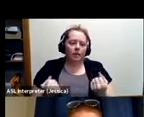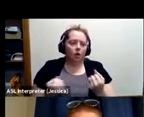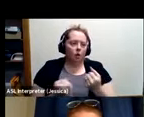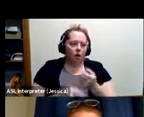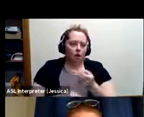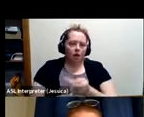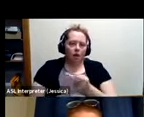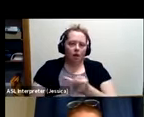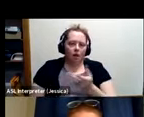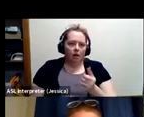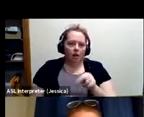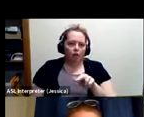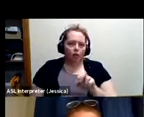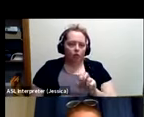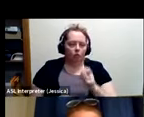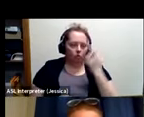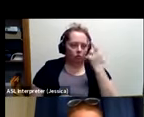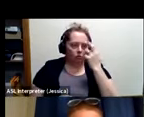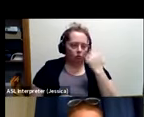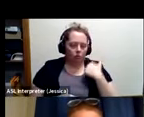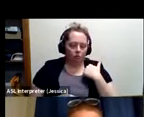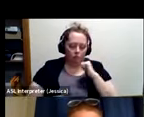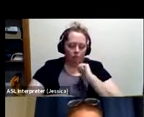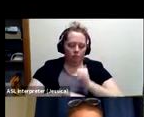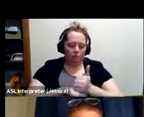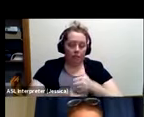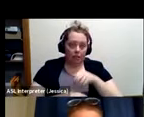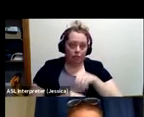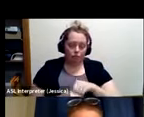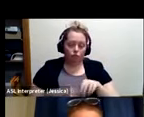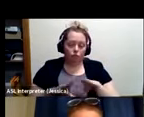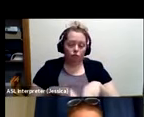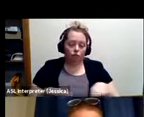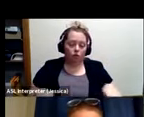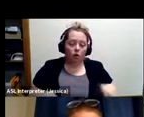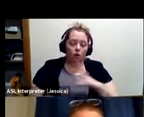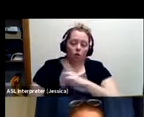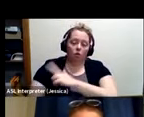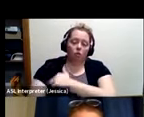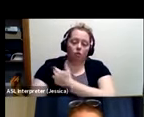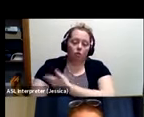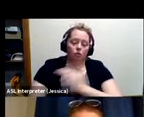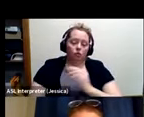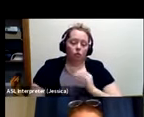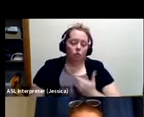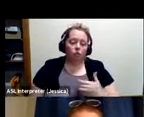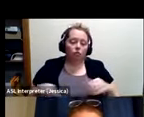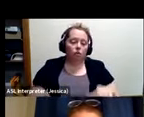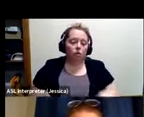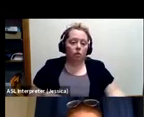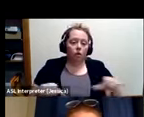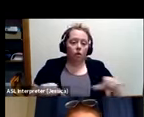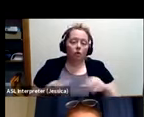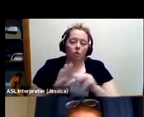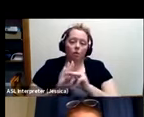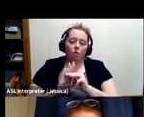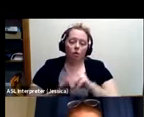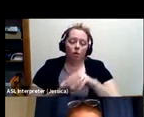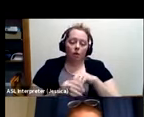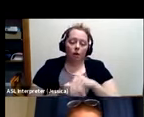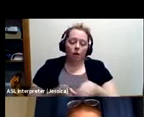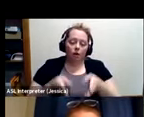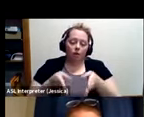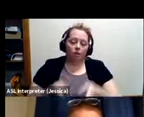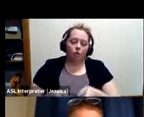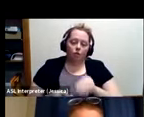based at Children's Hospital. The standard model we had with our volunteer program, which was in-person support in healthcare settings,